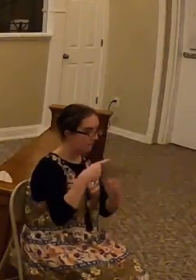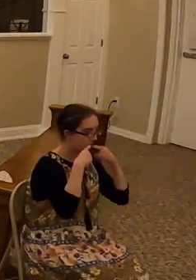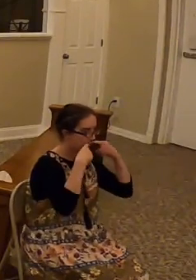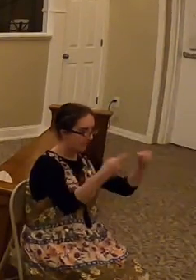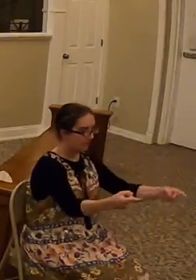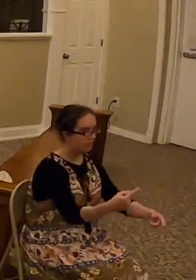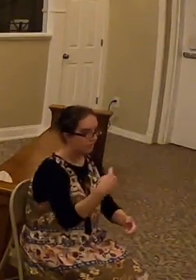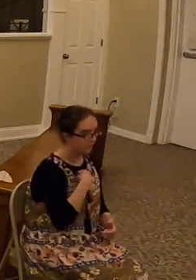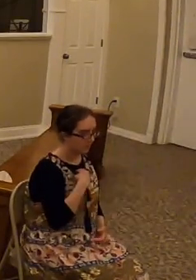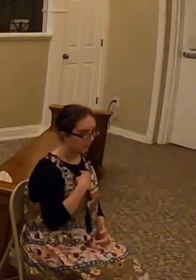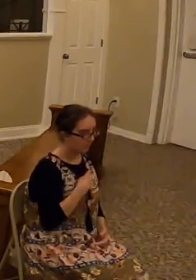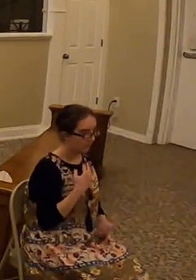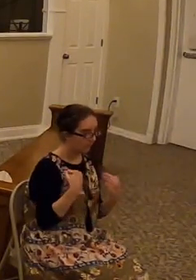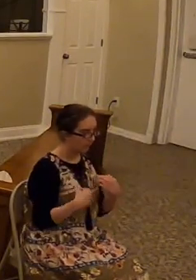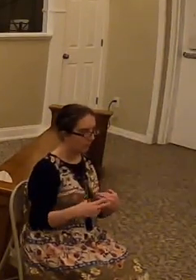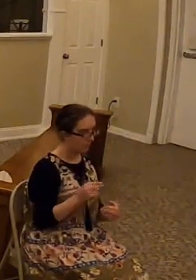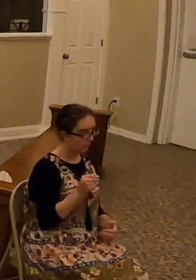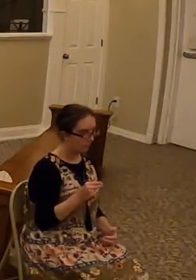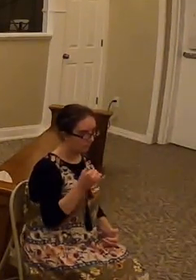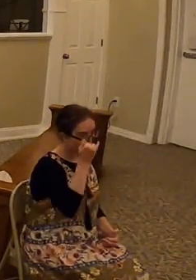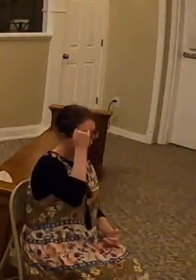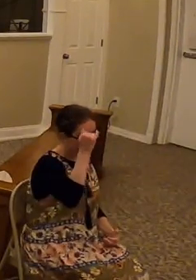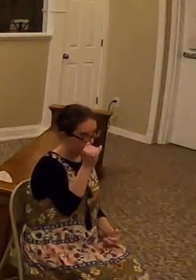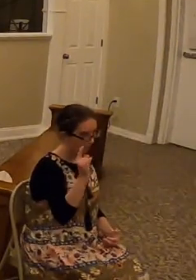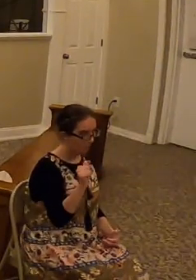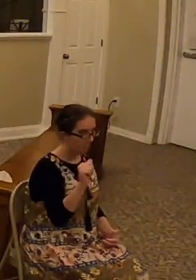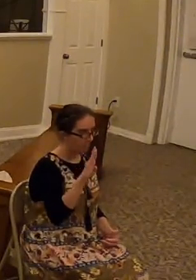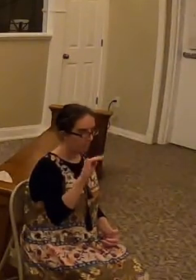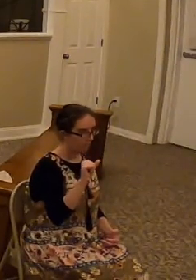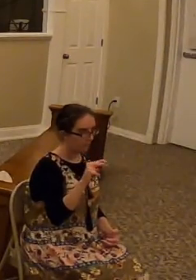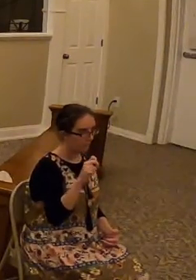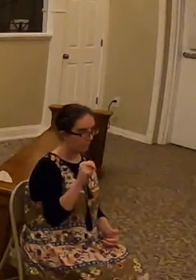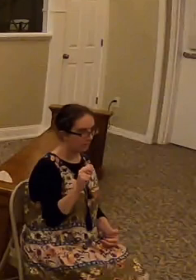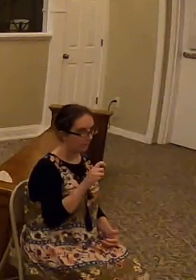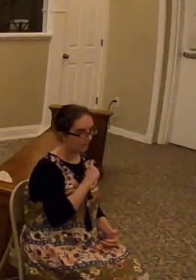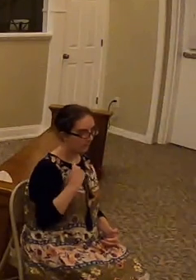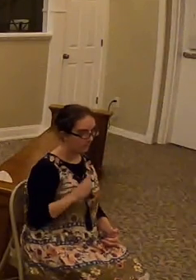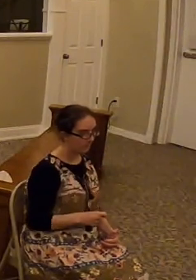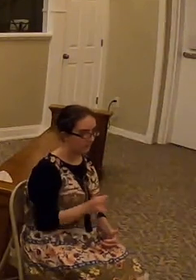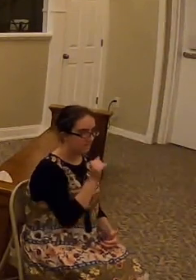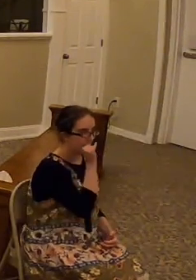me. Because they have no clue where Abilene, Texas is.